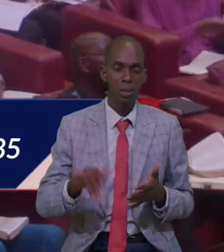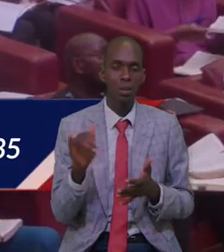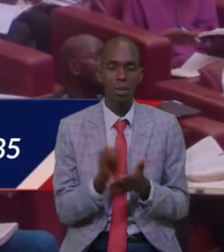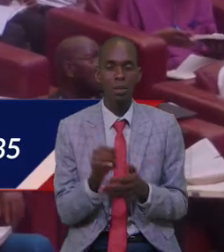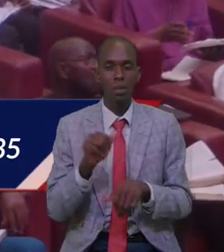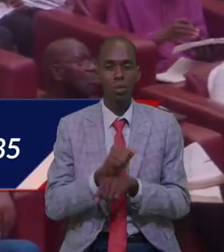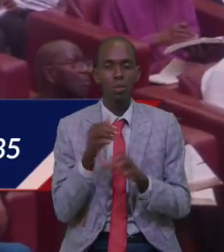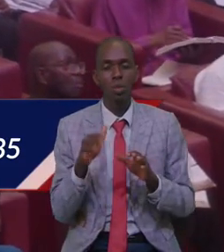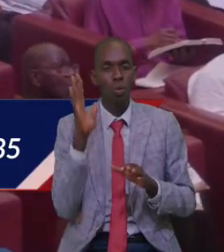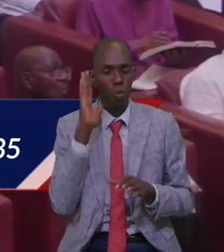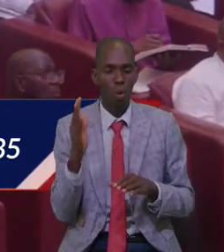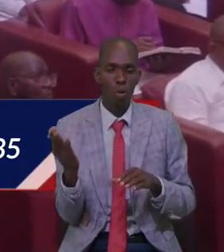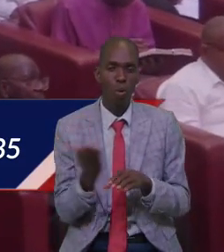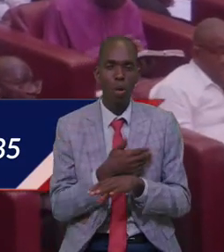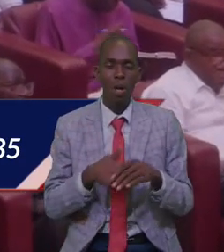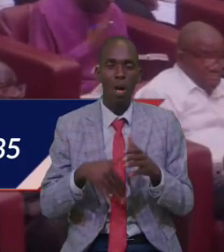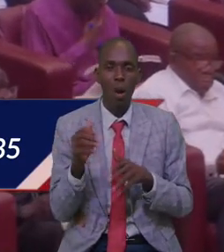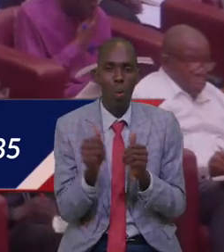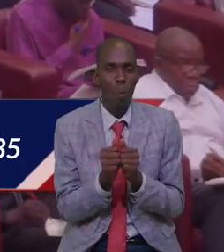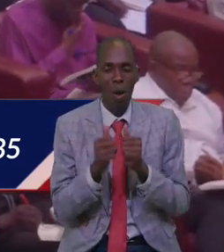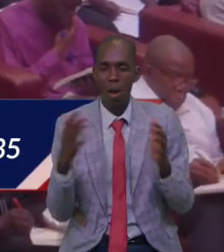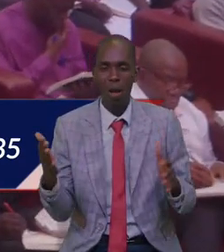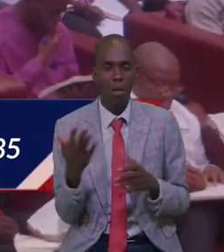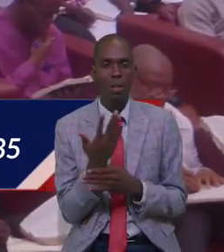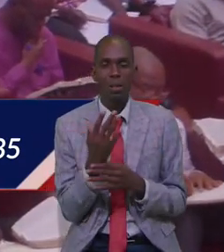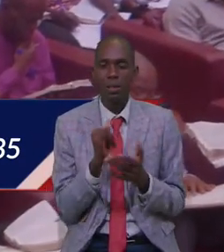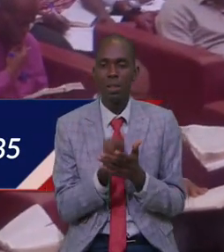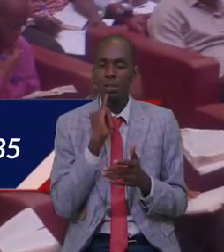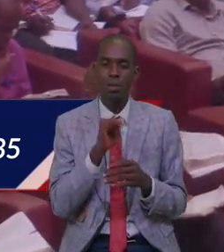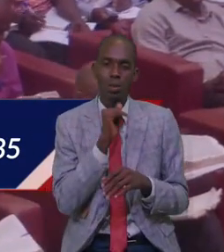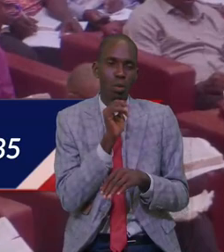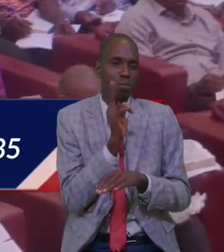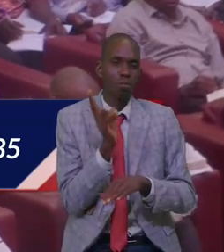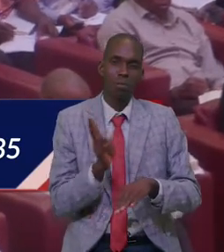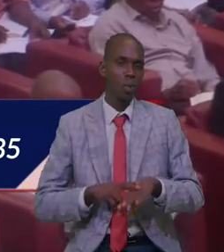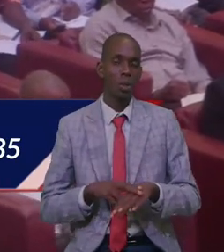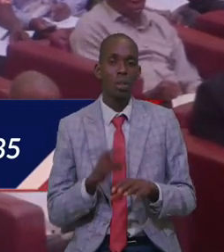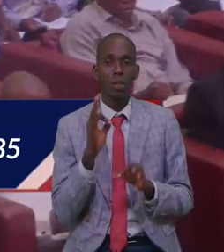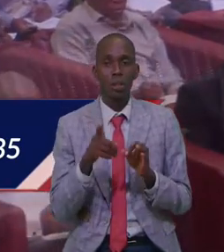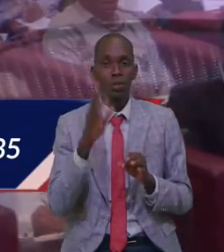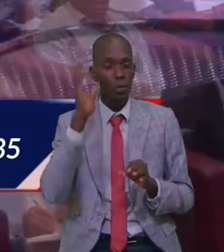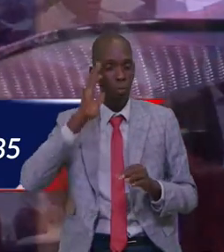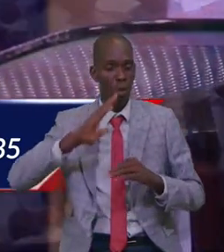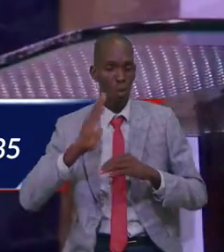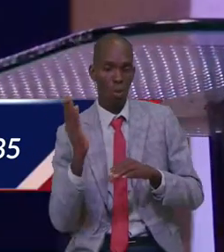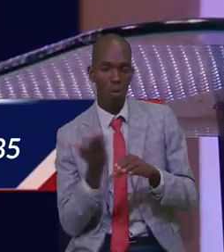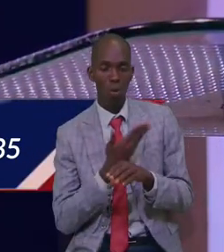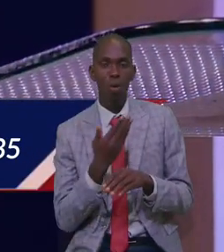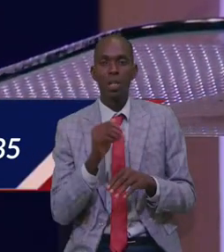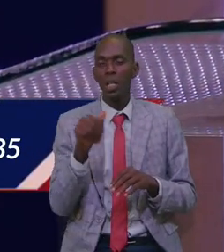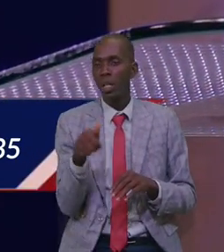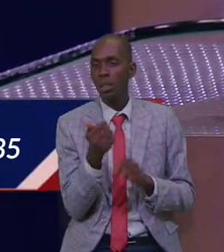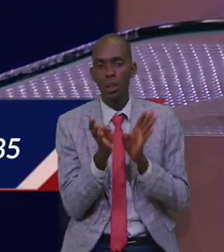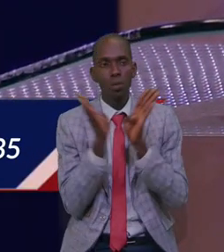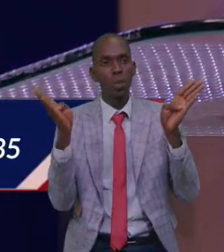out without hands. That's not natural. If you're going to cut any branch of the tree, there should be a hand that